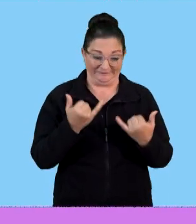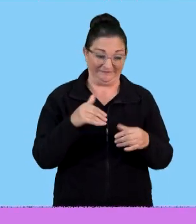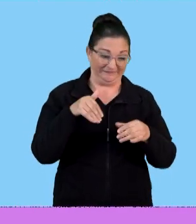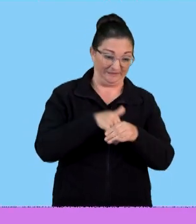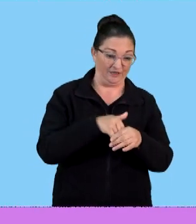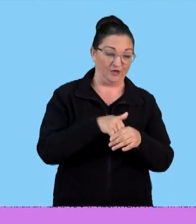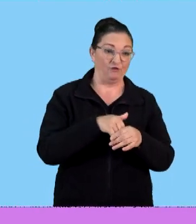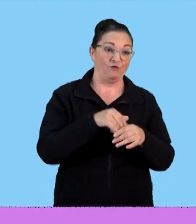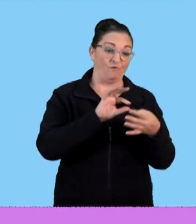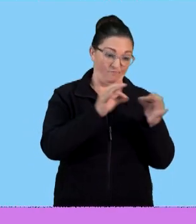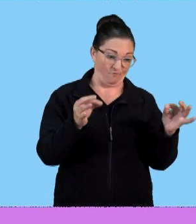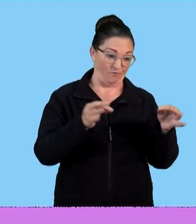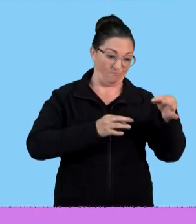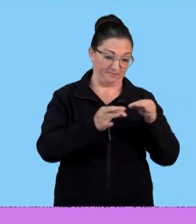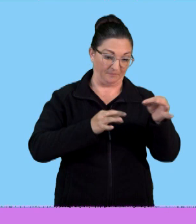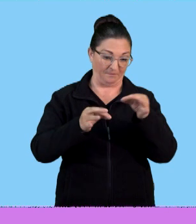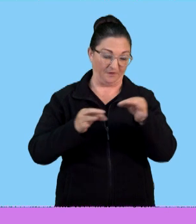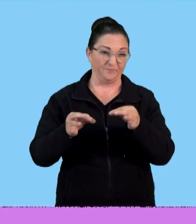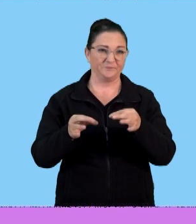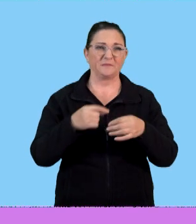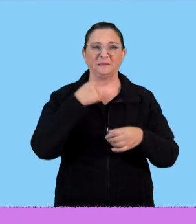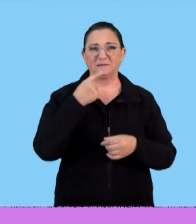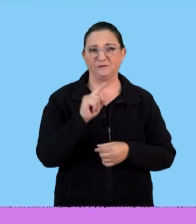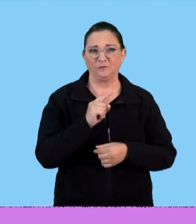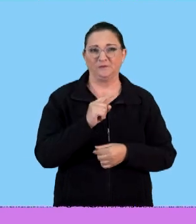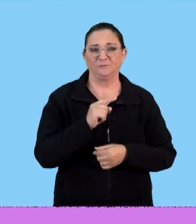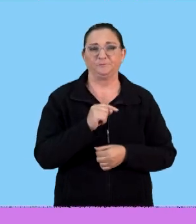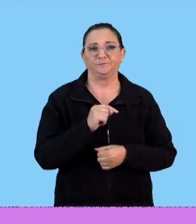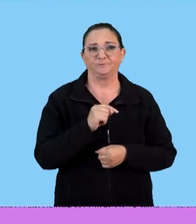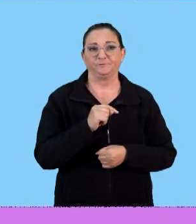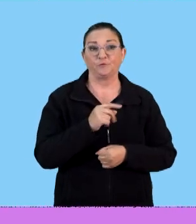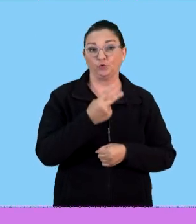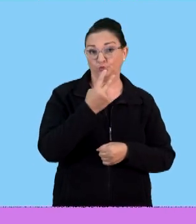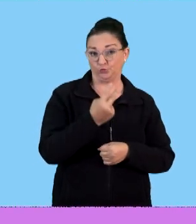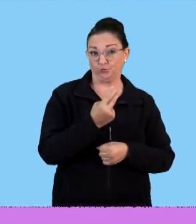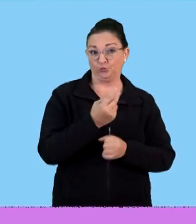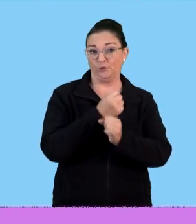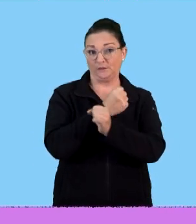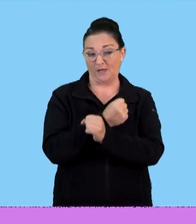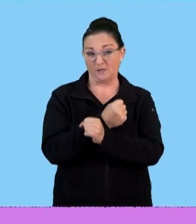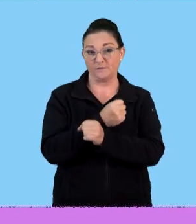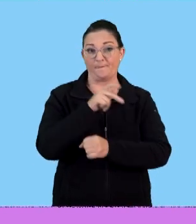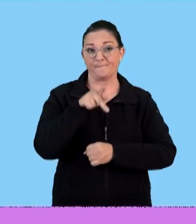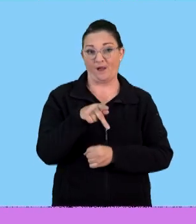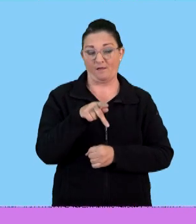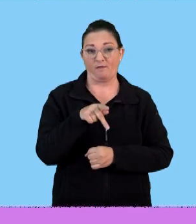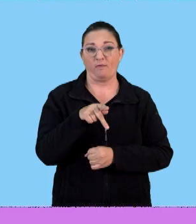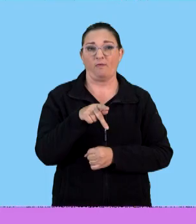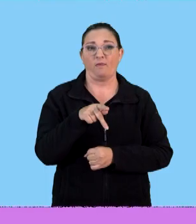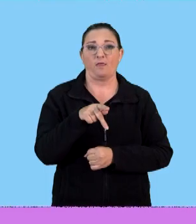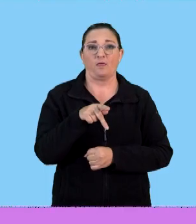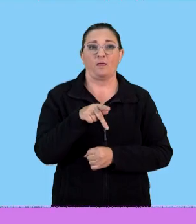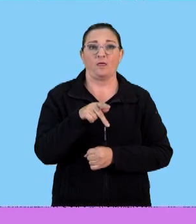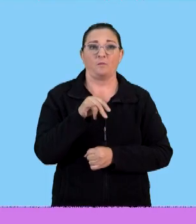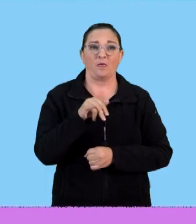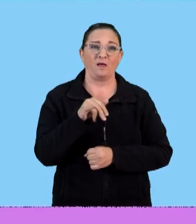formula. Now, looking at what my formula is presenting here, it wants us to use 2 multiply by, and I'm going to use the